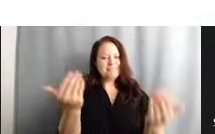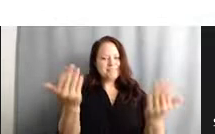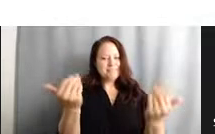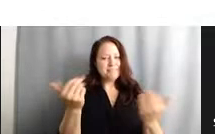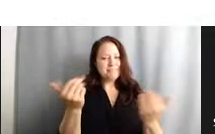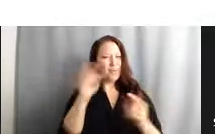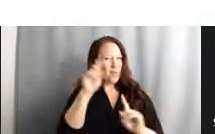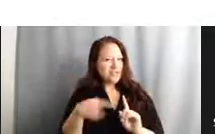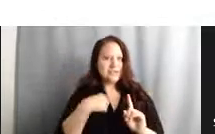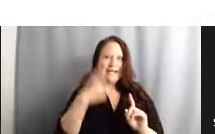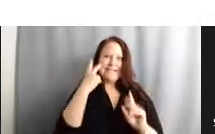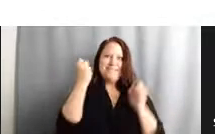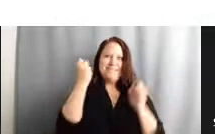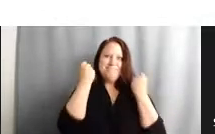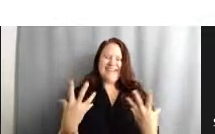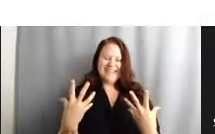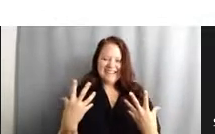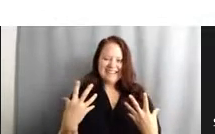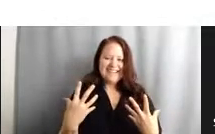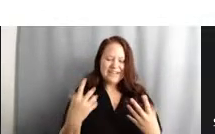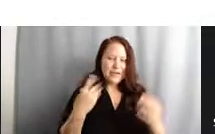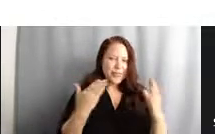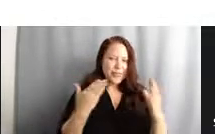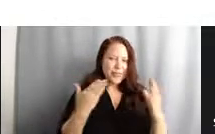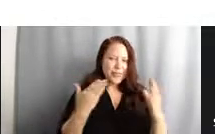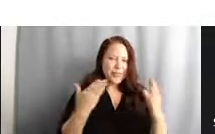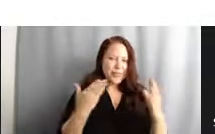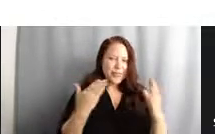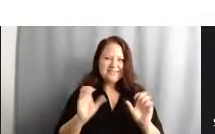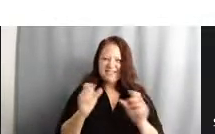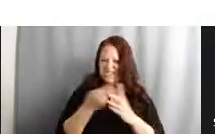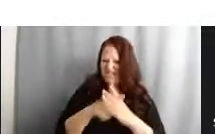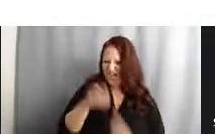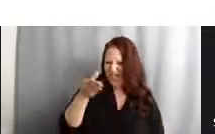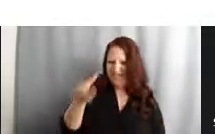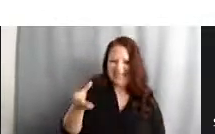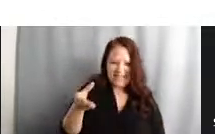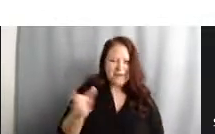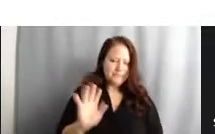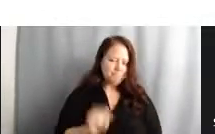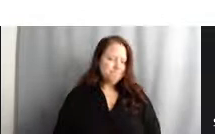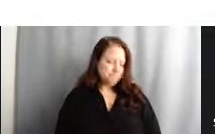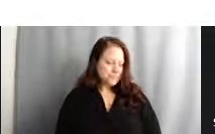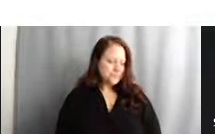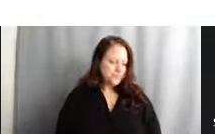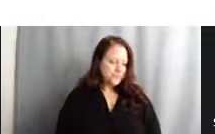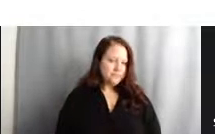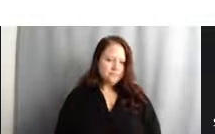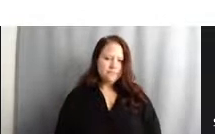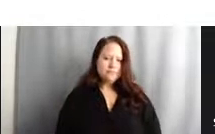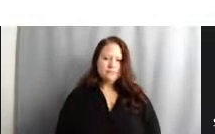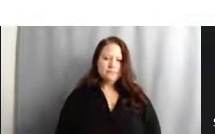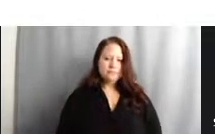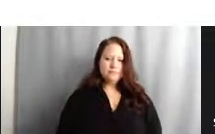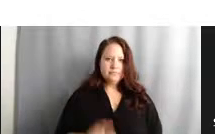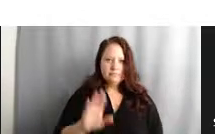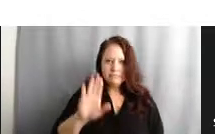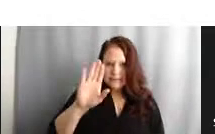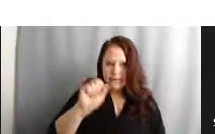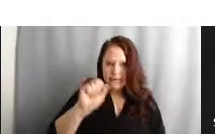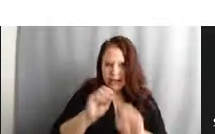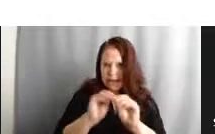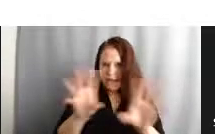questions. I see lots have come in the chat, so we'll kind of begin the Q&A here. So let me just clarify, there's